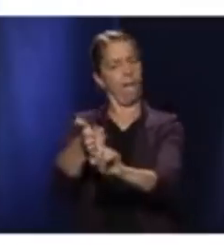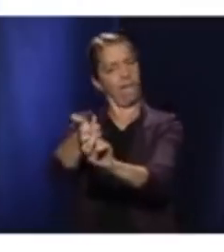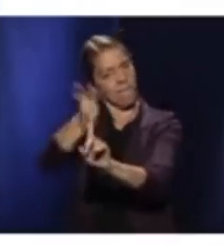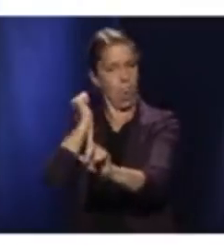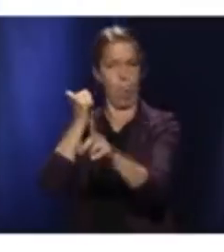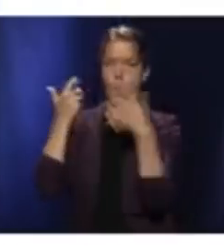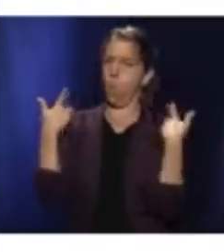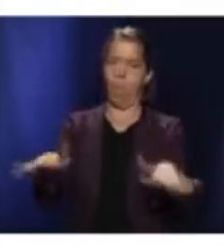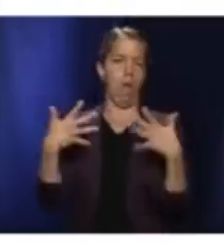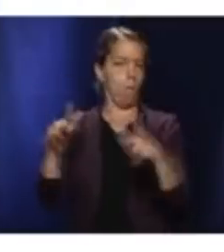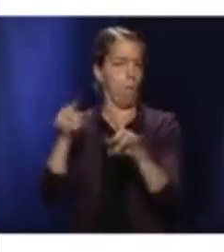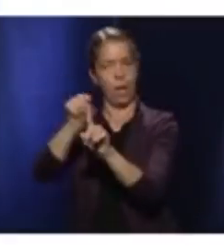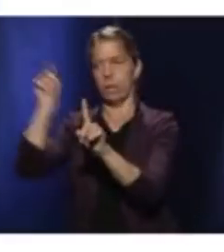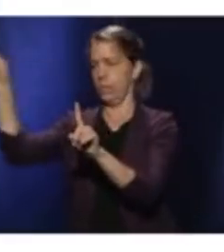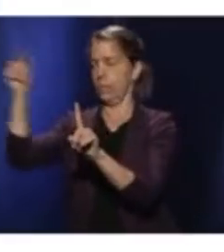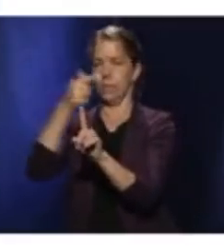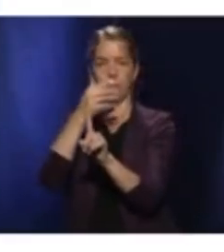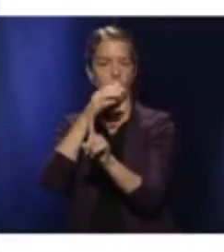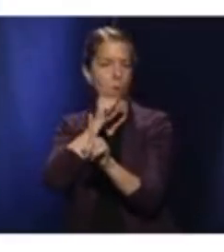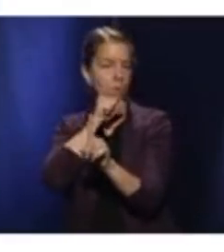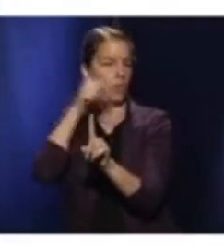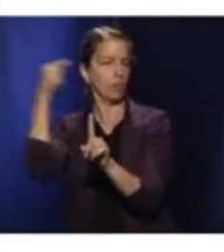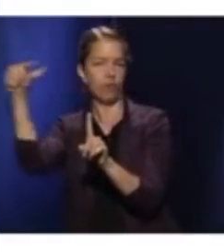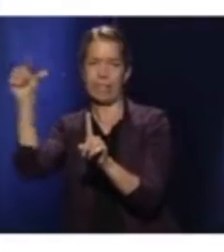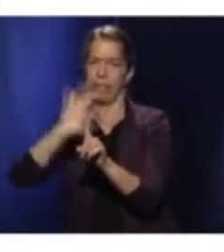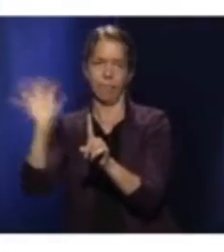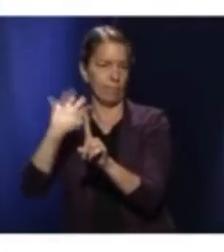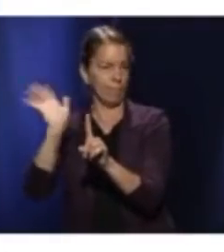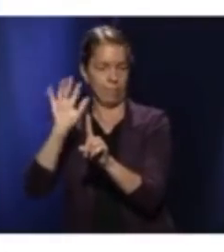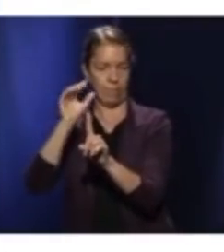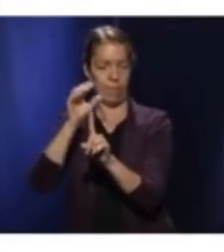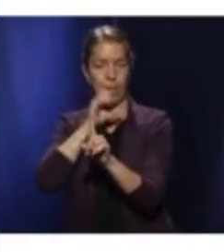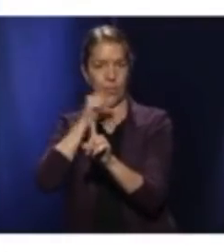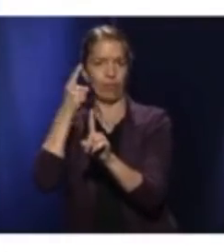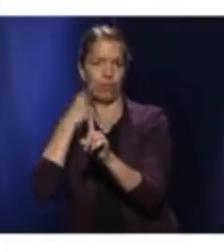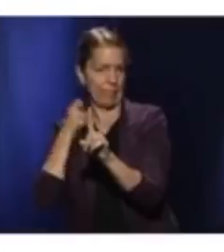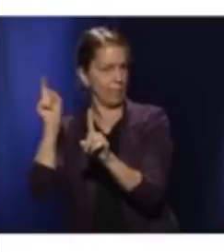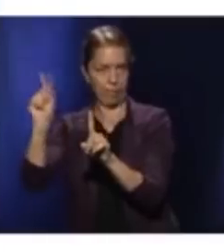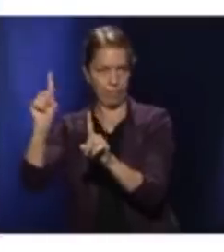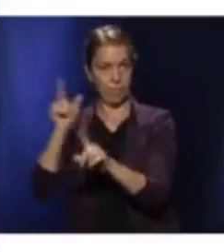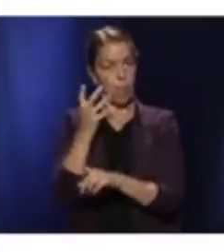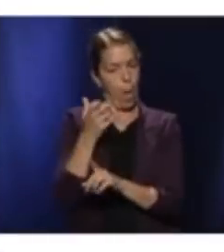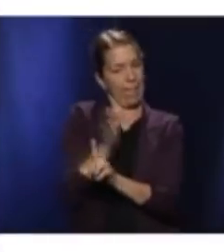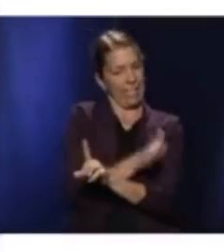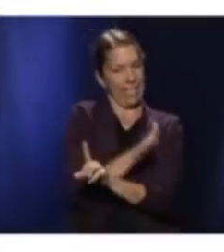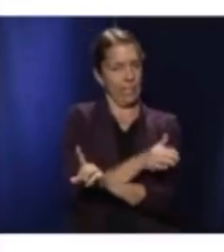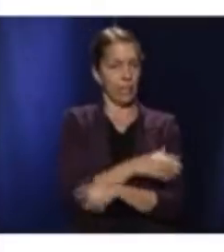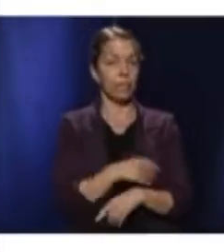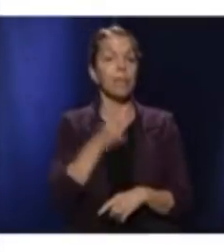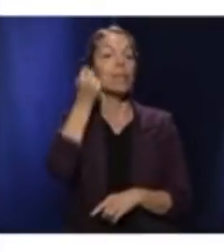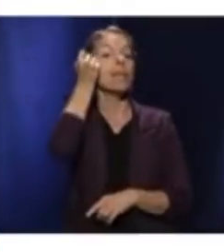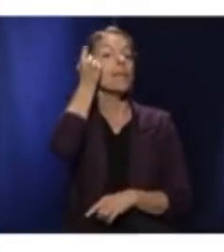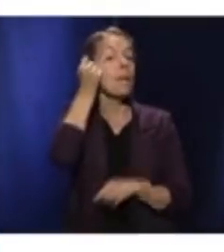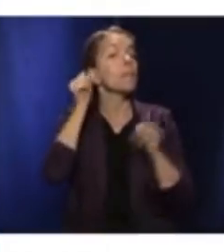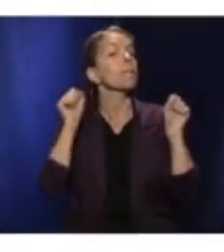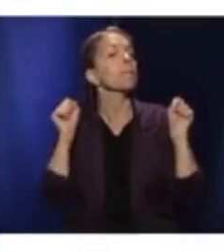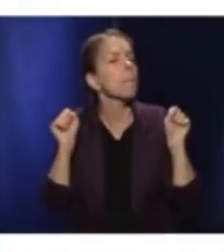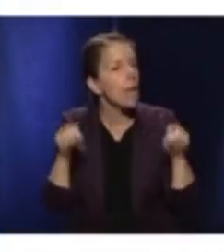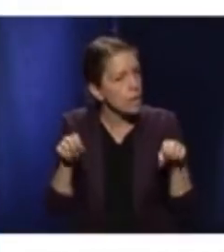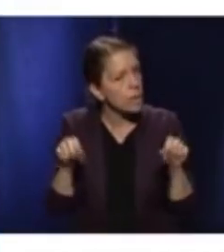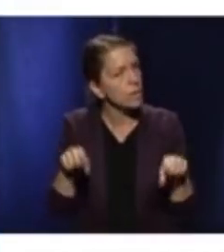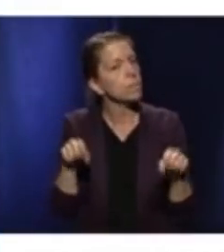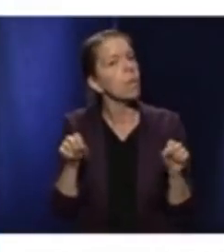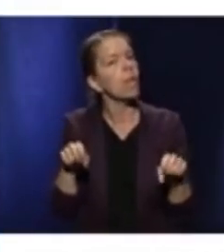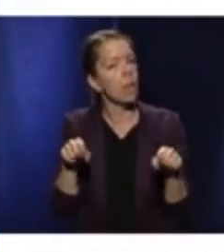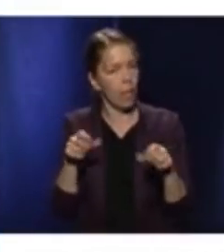here today, to explain that it is possible that we could go there, especially in certain region, but